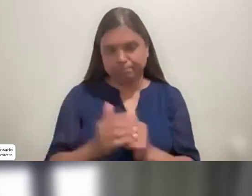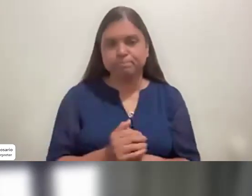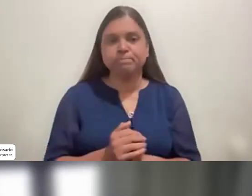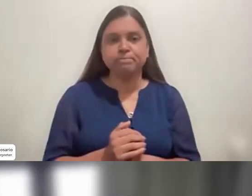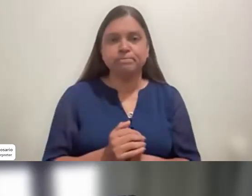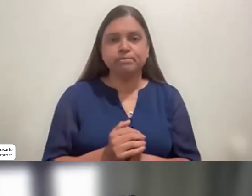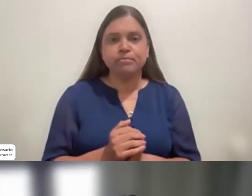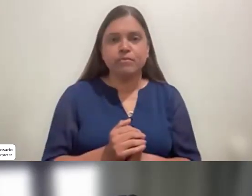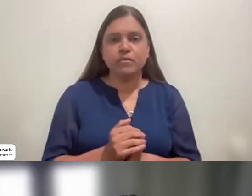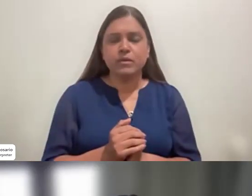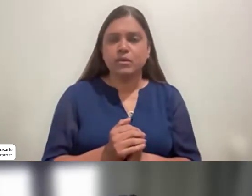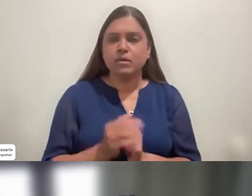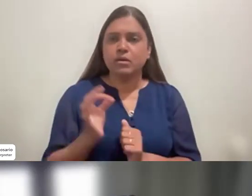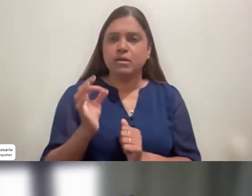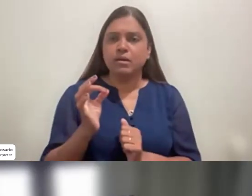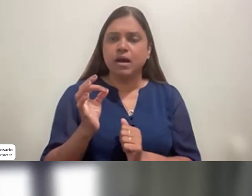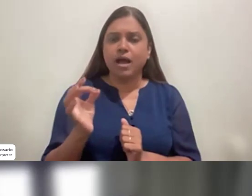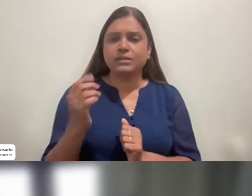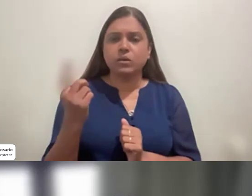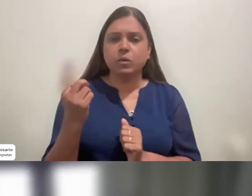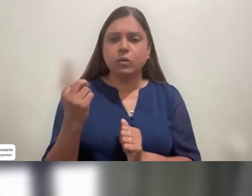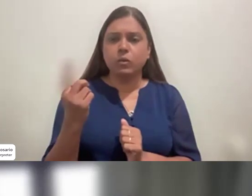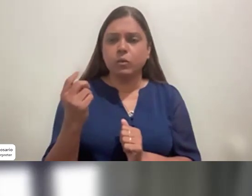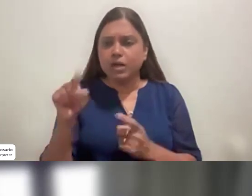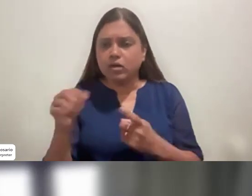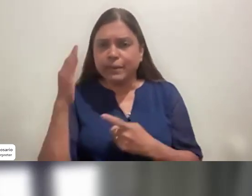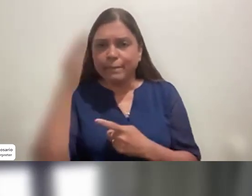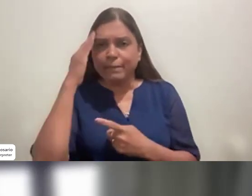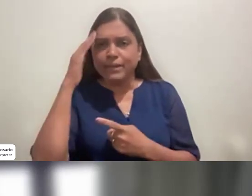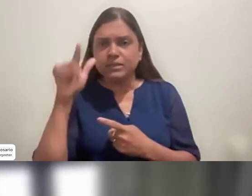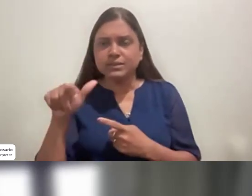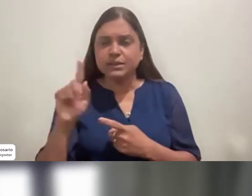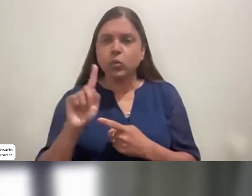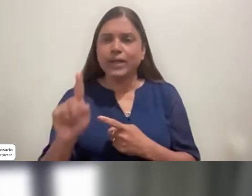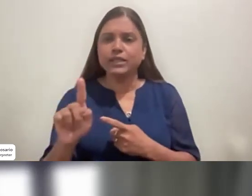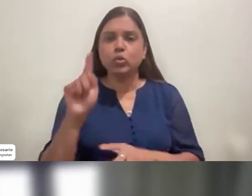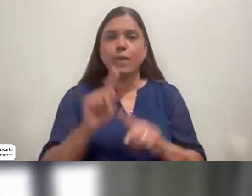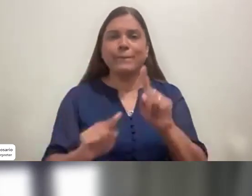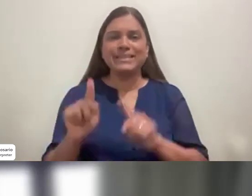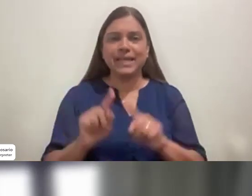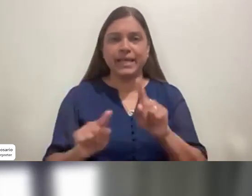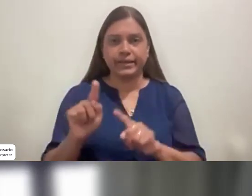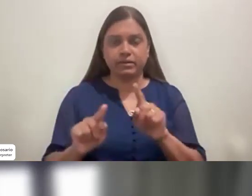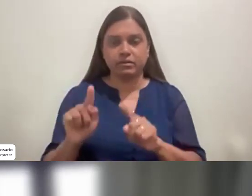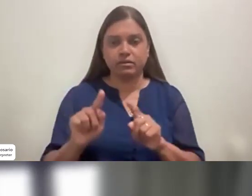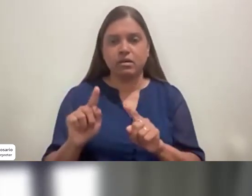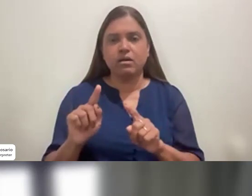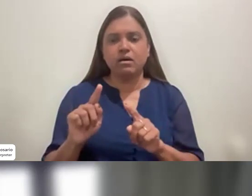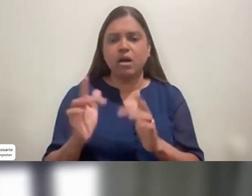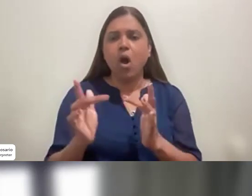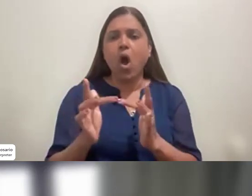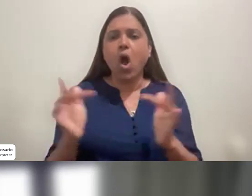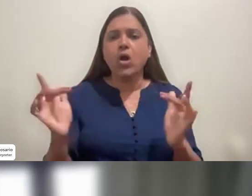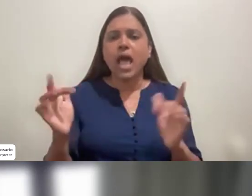So one of the members attended a meeting regarding online bullying and